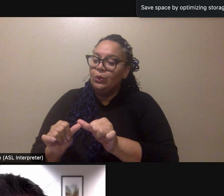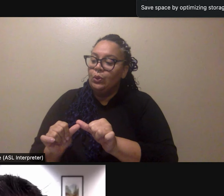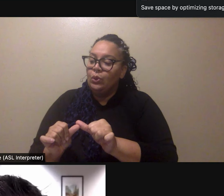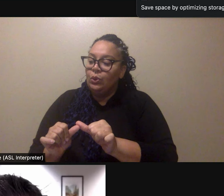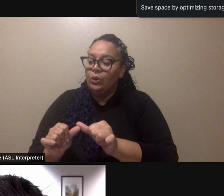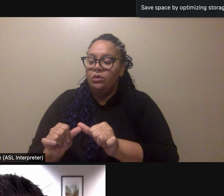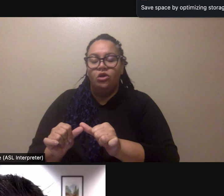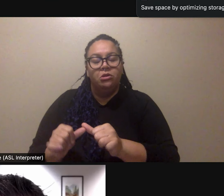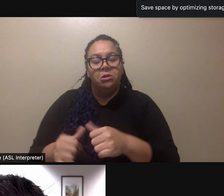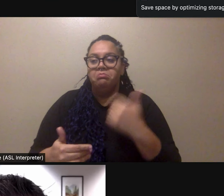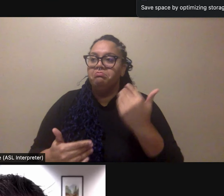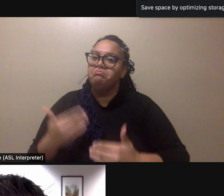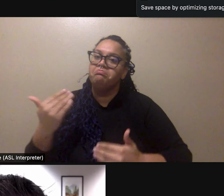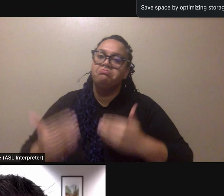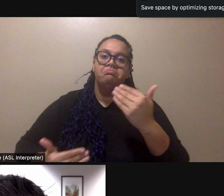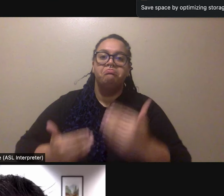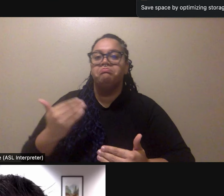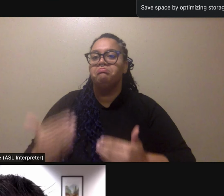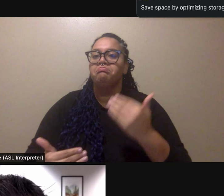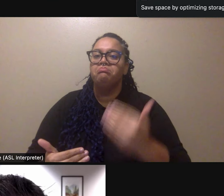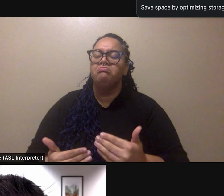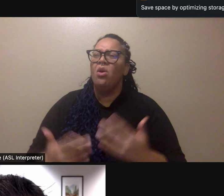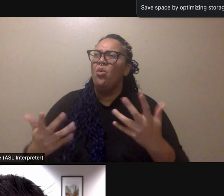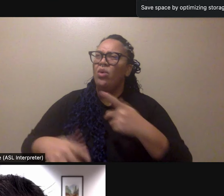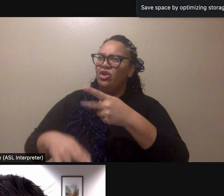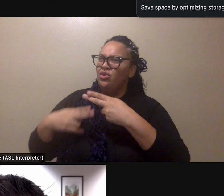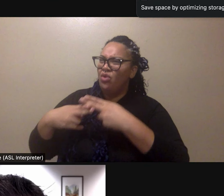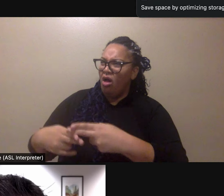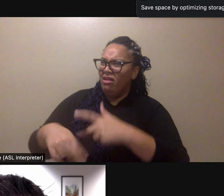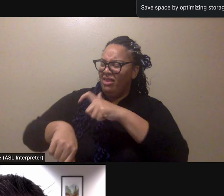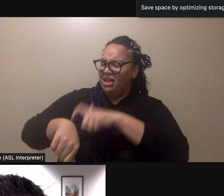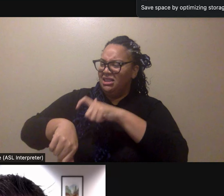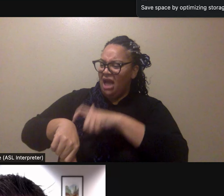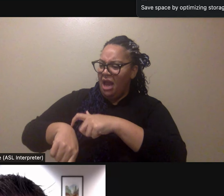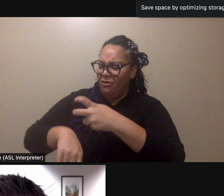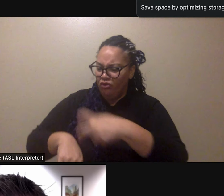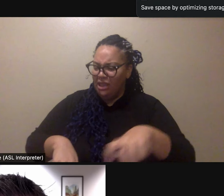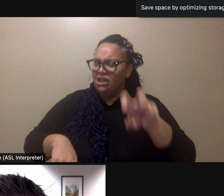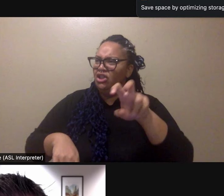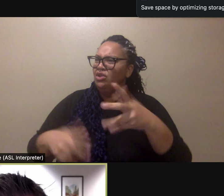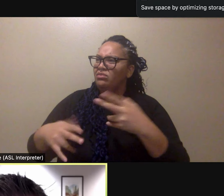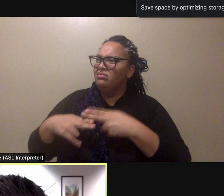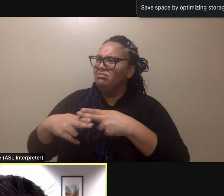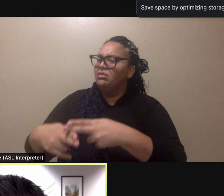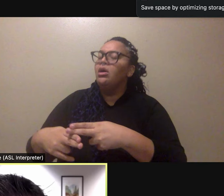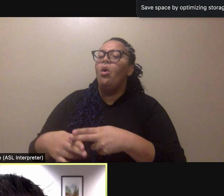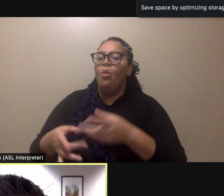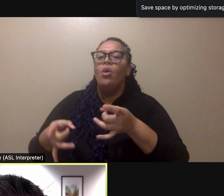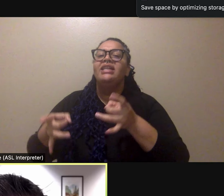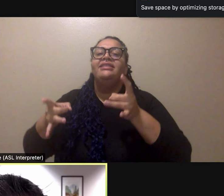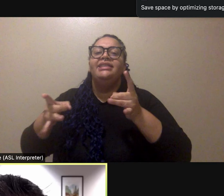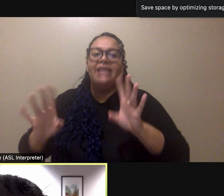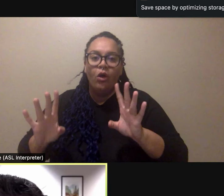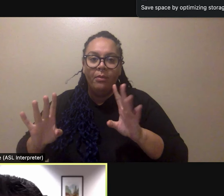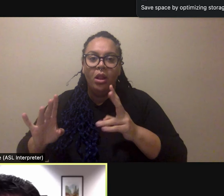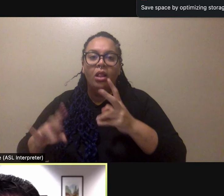through. And that, what did you call that? That time of transition? What was it called? The terrible transition? Terrible transition,